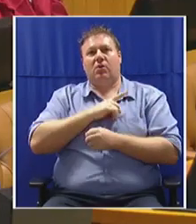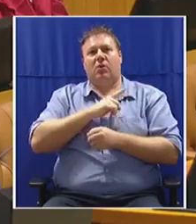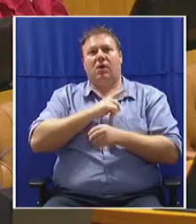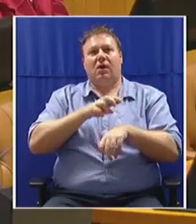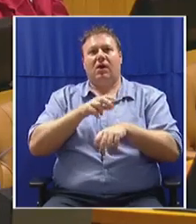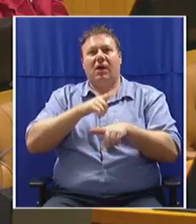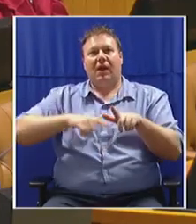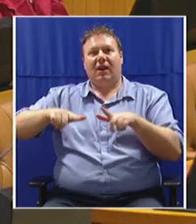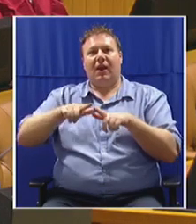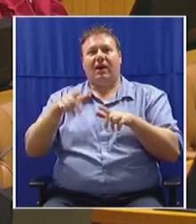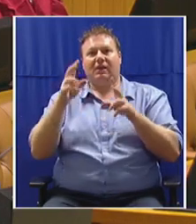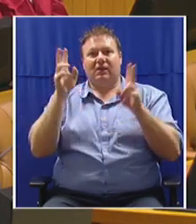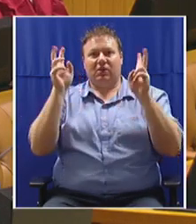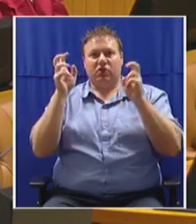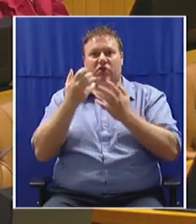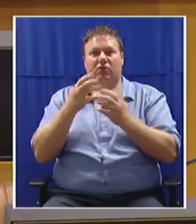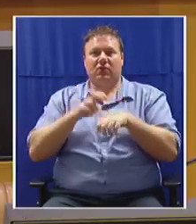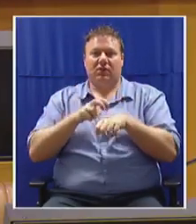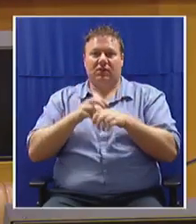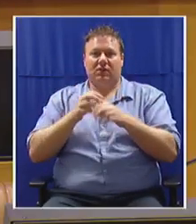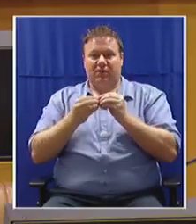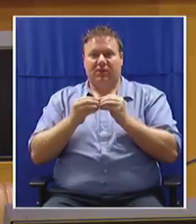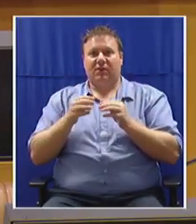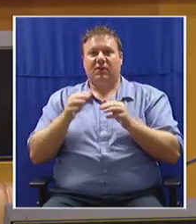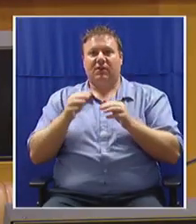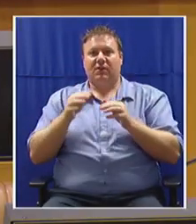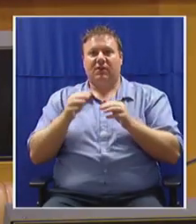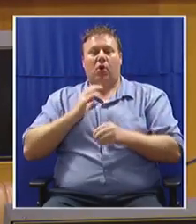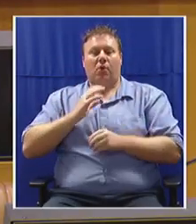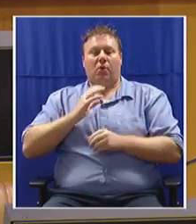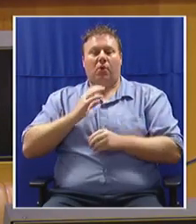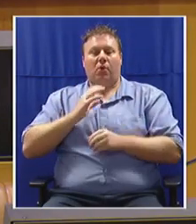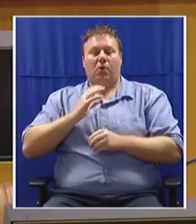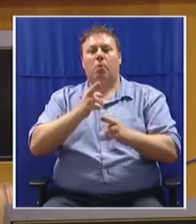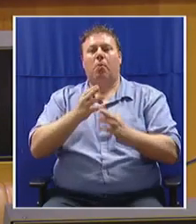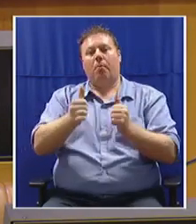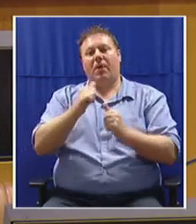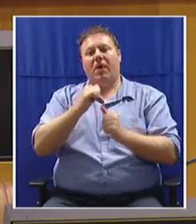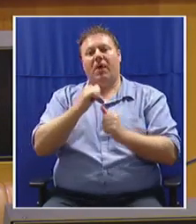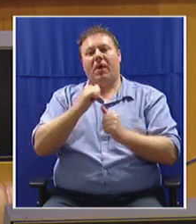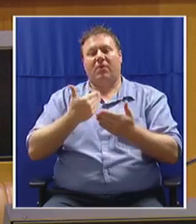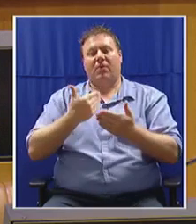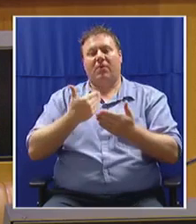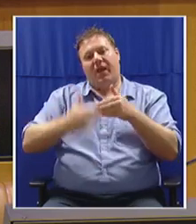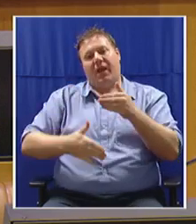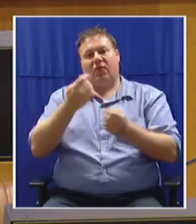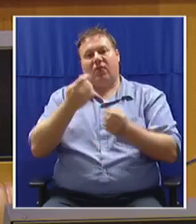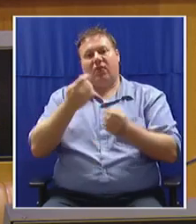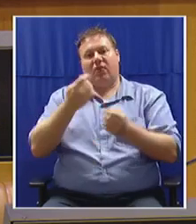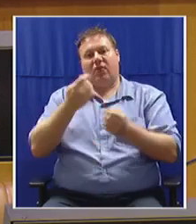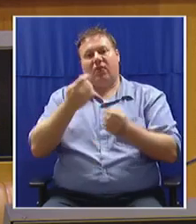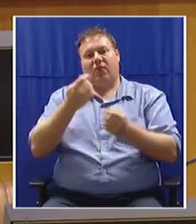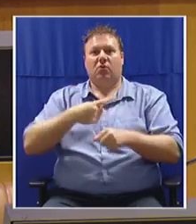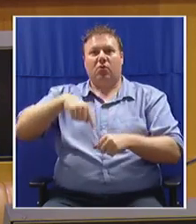zibuye ungaphelanga unyaka mali lo sikuwo uzowunika ingxelo kuba siyalamba siyahlupheka uyafuneka umhlaba.